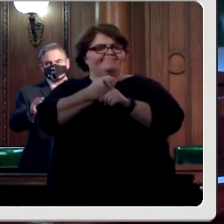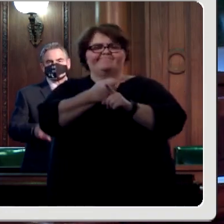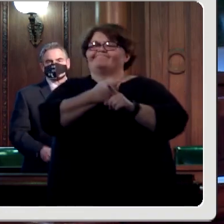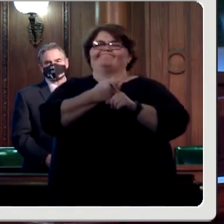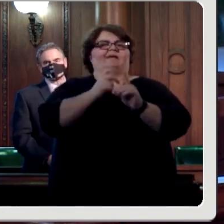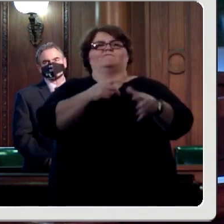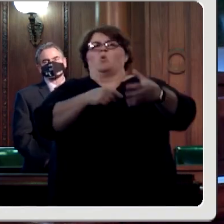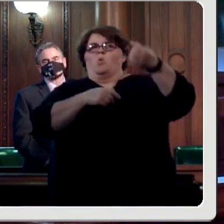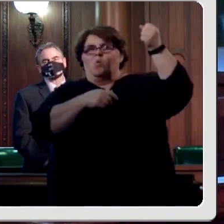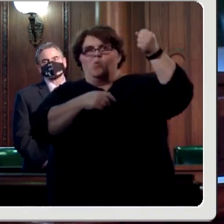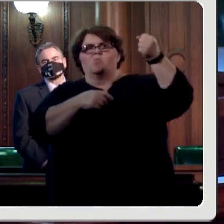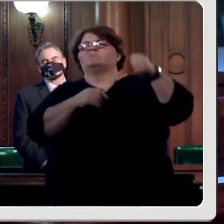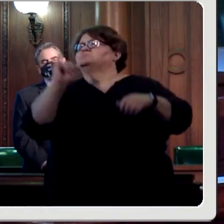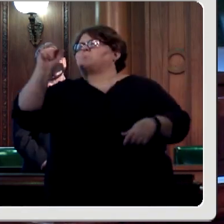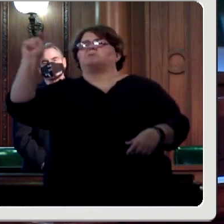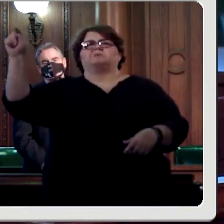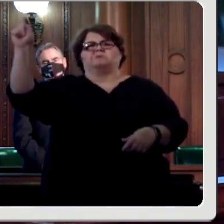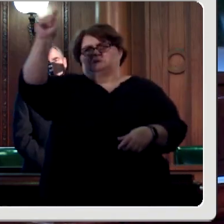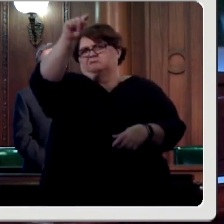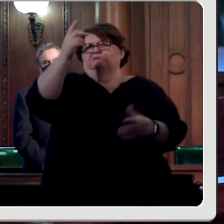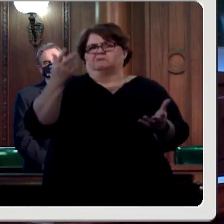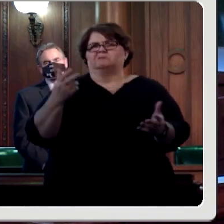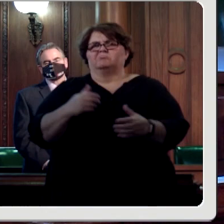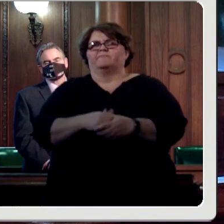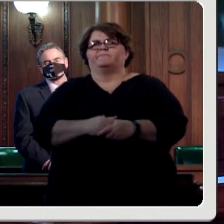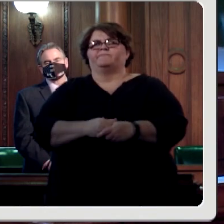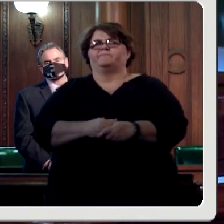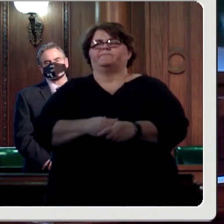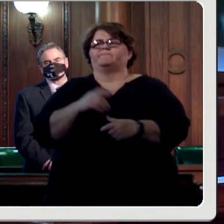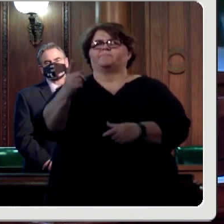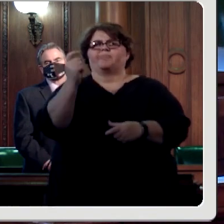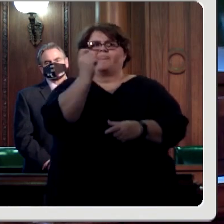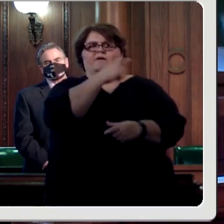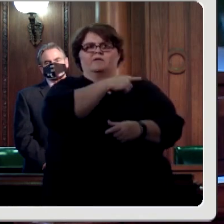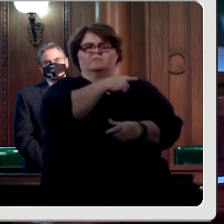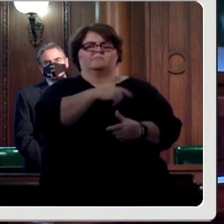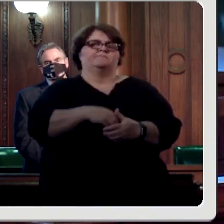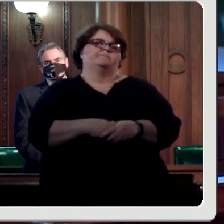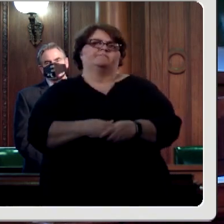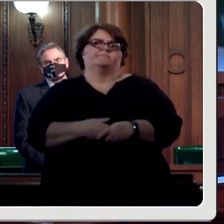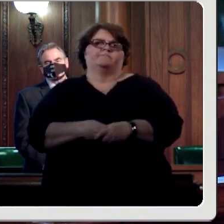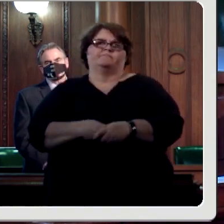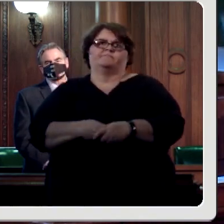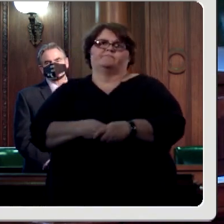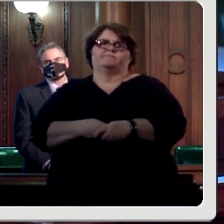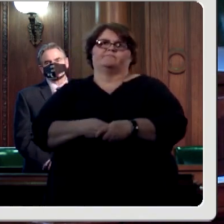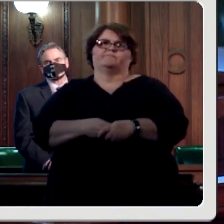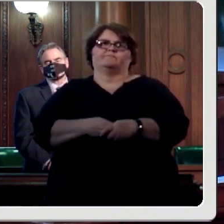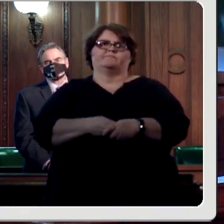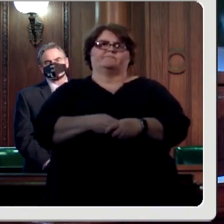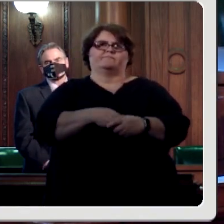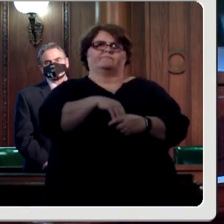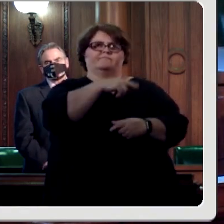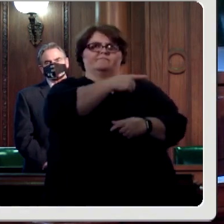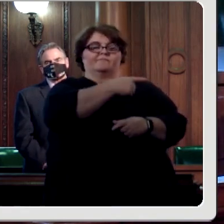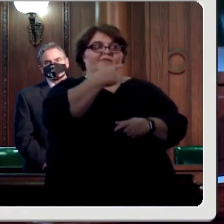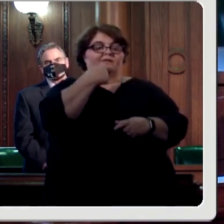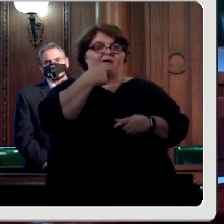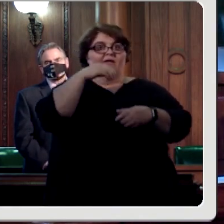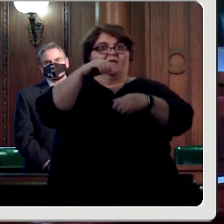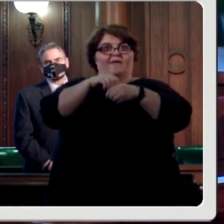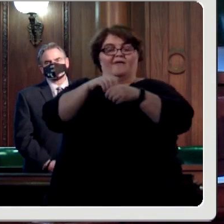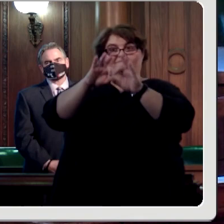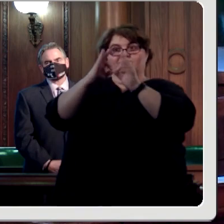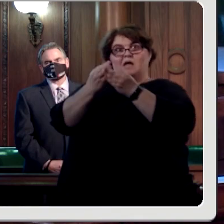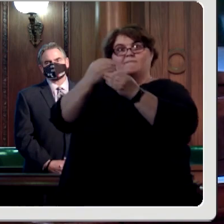Yeah, Dr. Hessler, I just want to pick up on some of the comments you made about social distancing with Sure. family members. Yep. I mean,